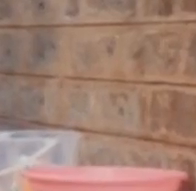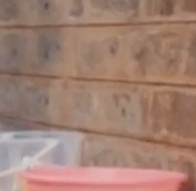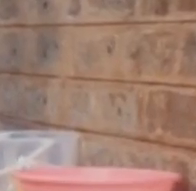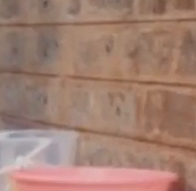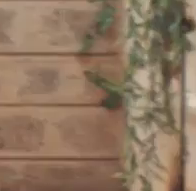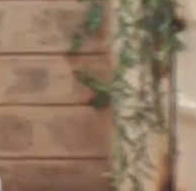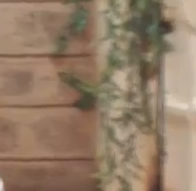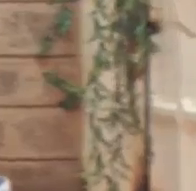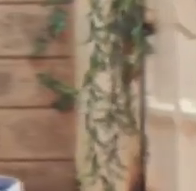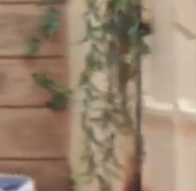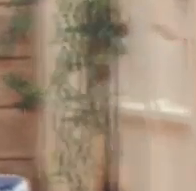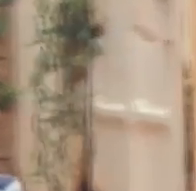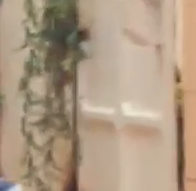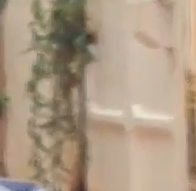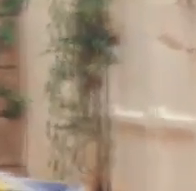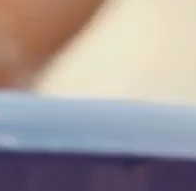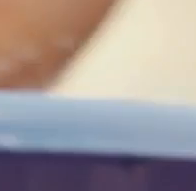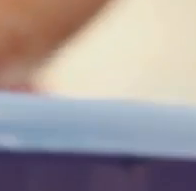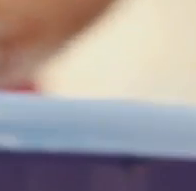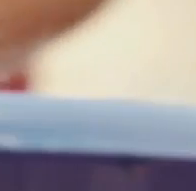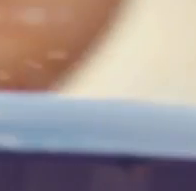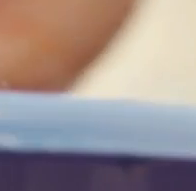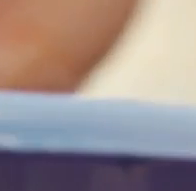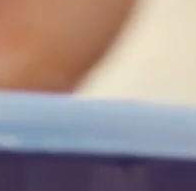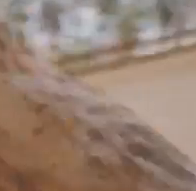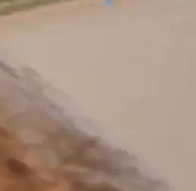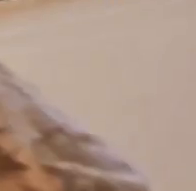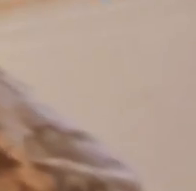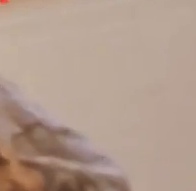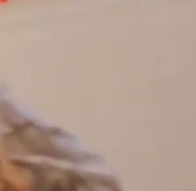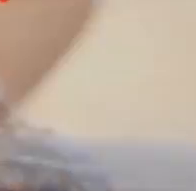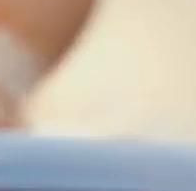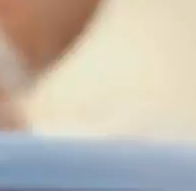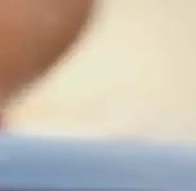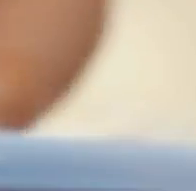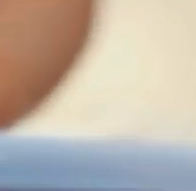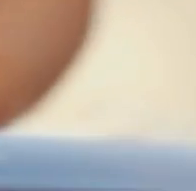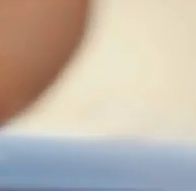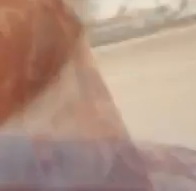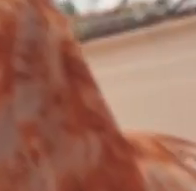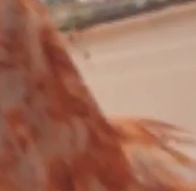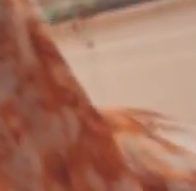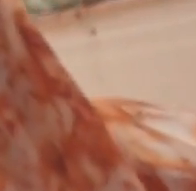When you're facing stubborn stains, you're always in a fierce fight.